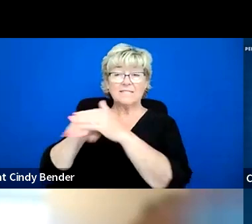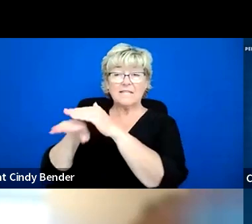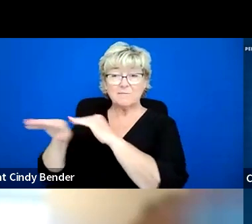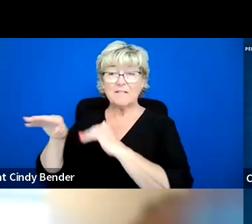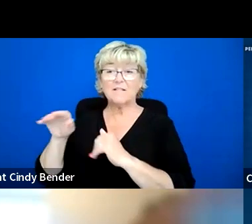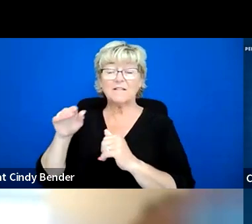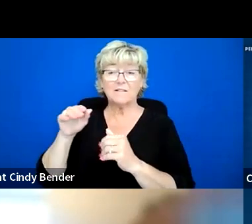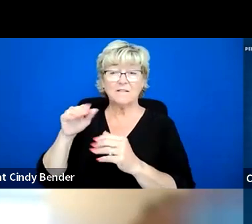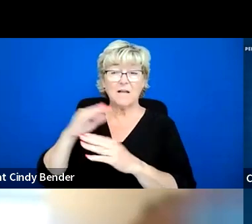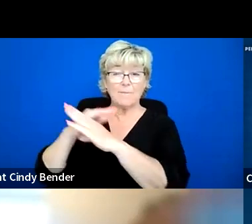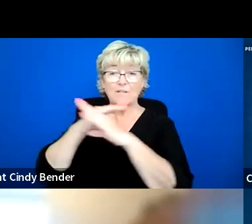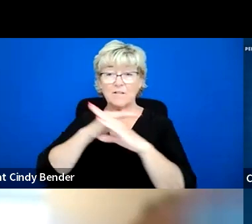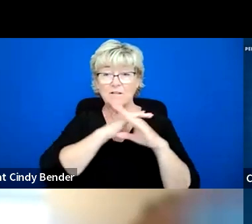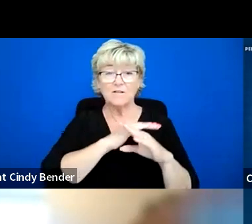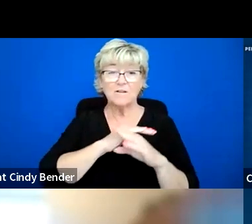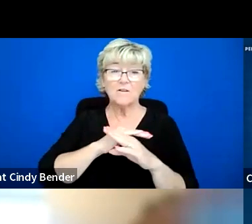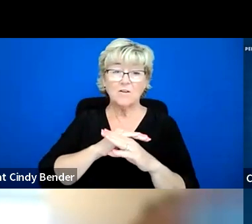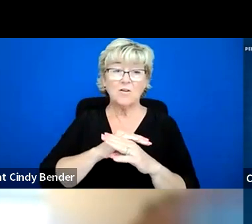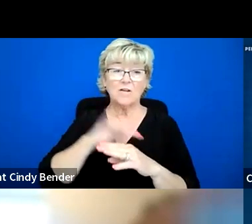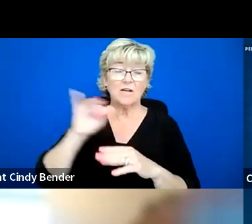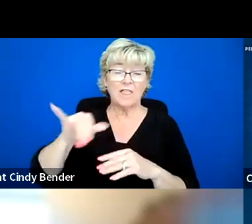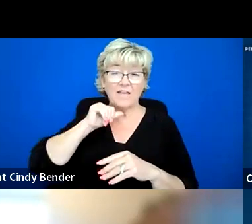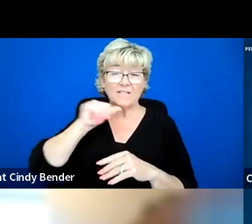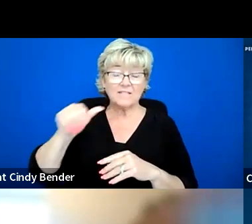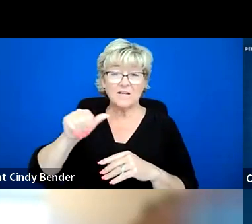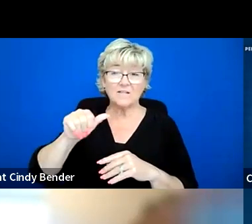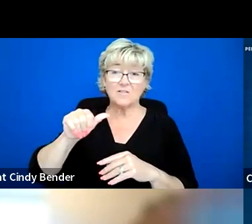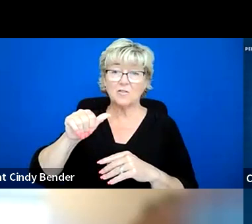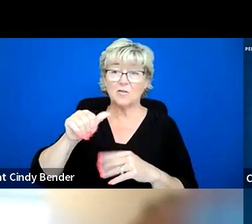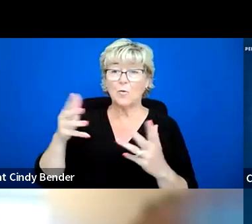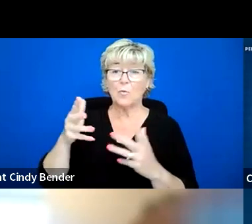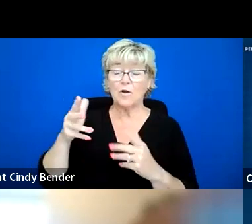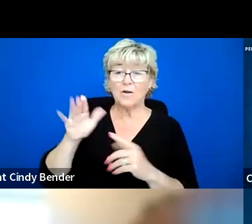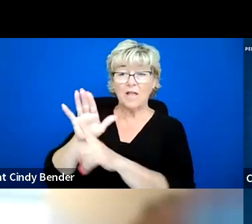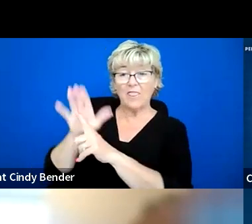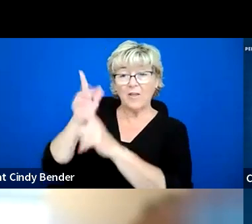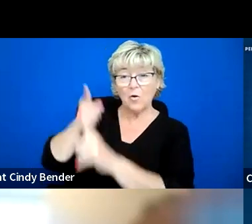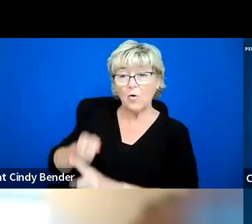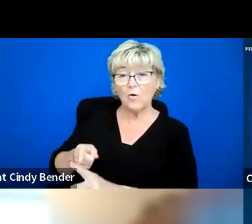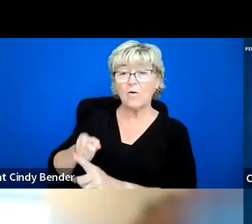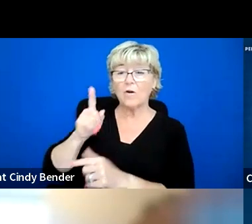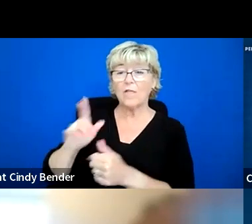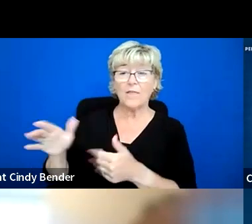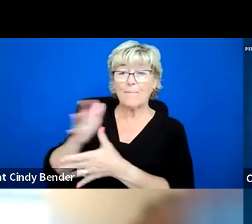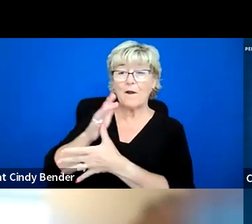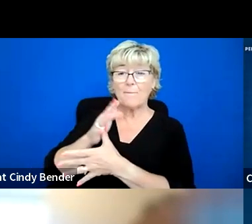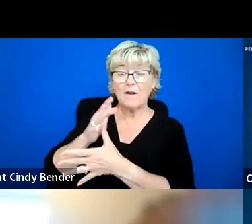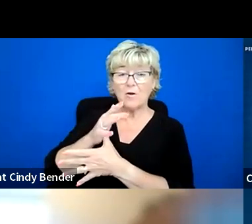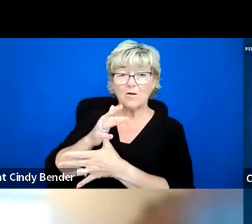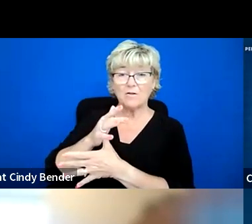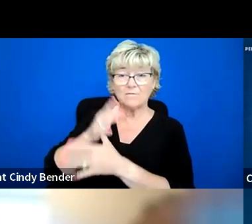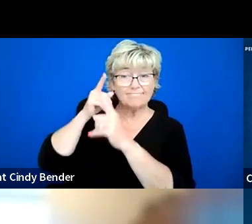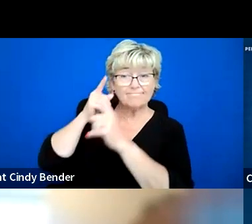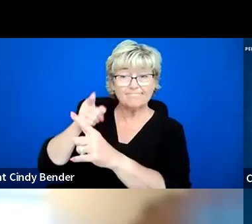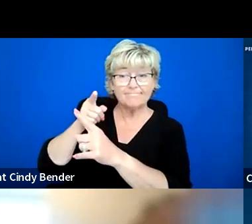shelter manager, shift manager. That's not necessarily what their goal is or their primary mission is